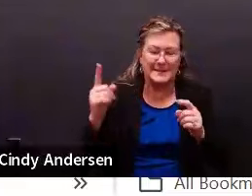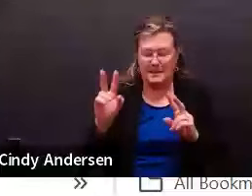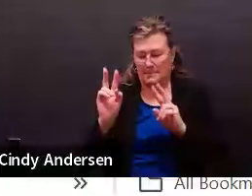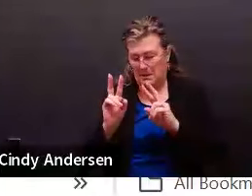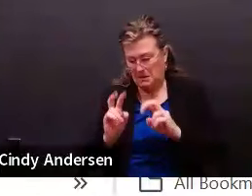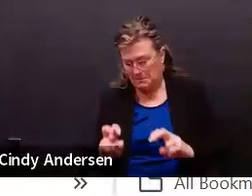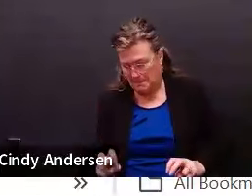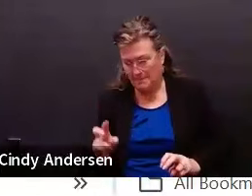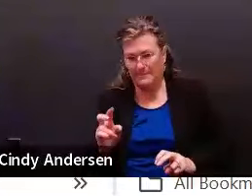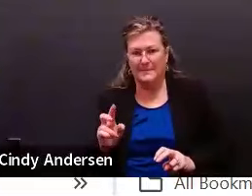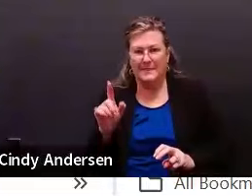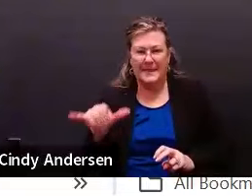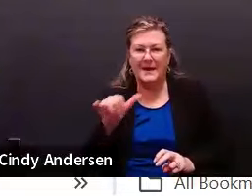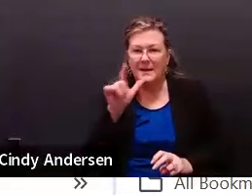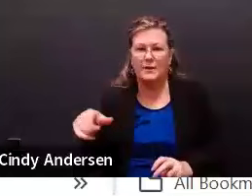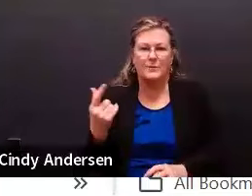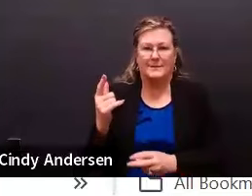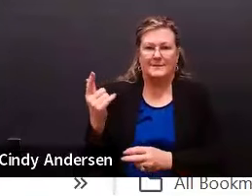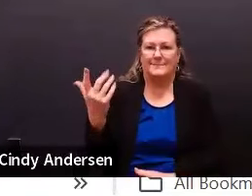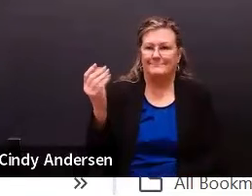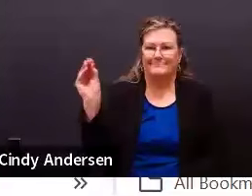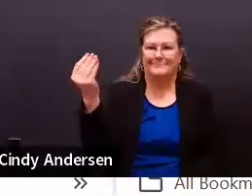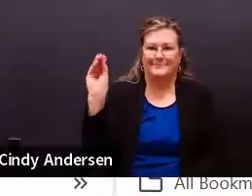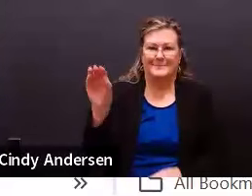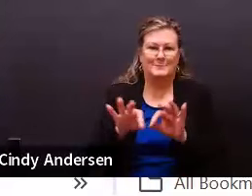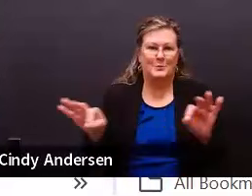those kinds of things than just what diploma the student